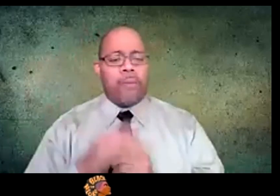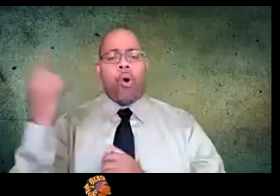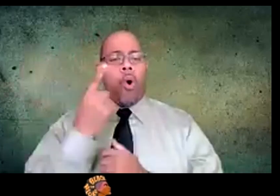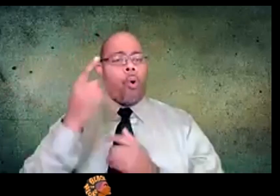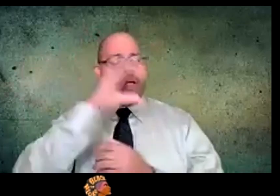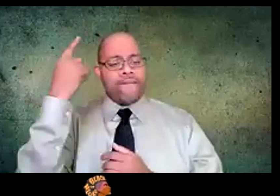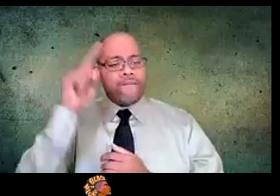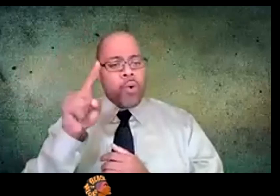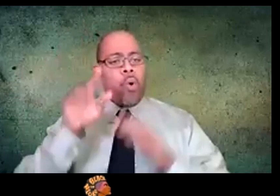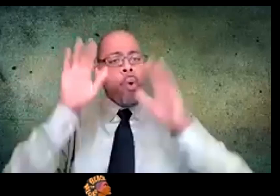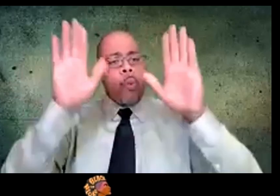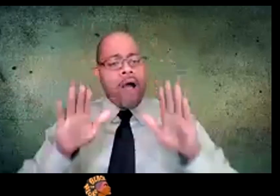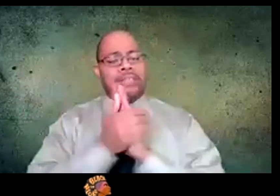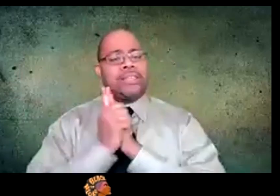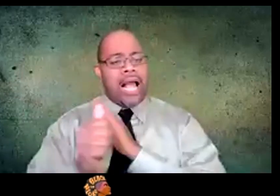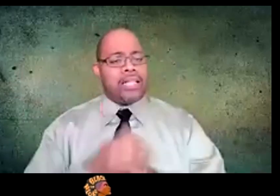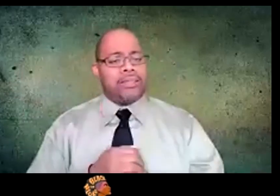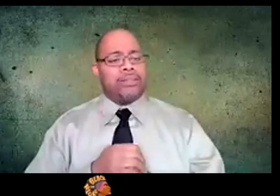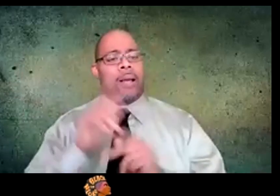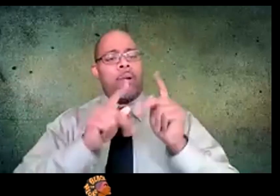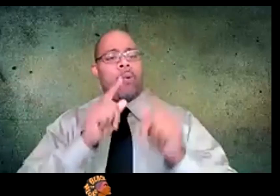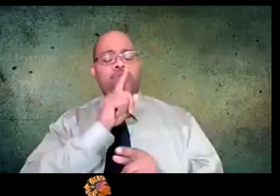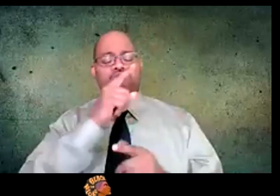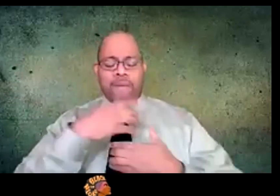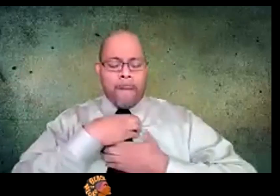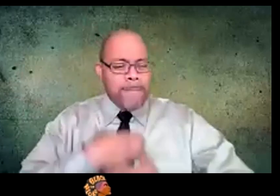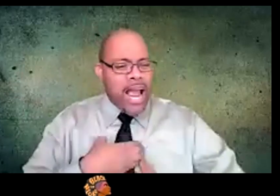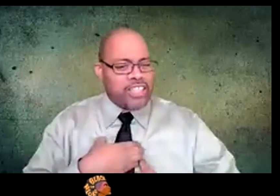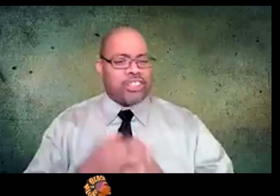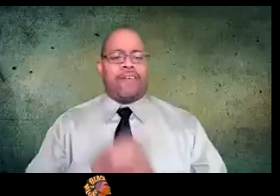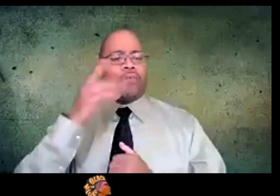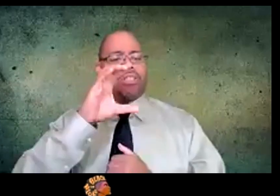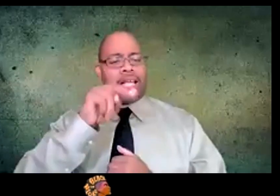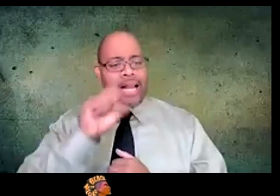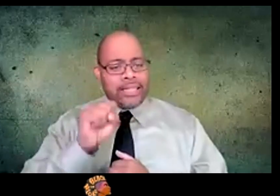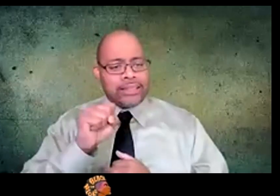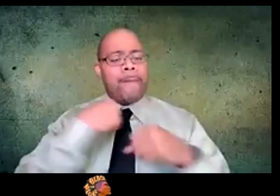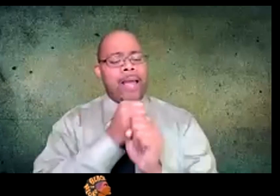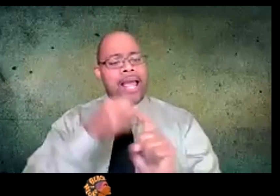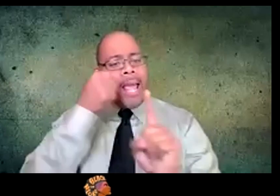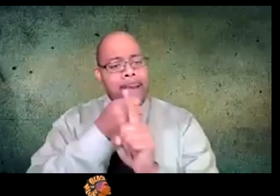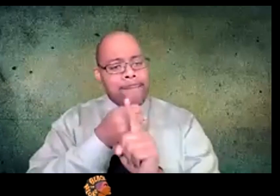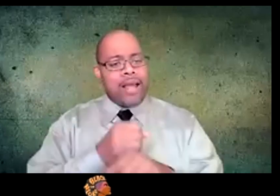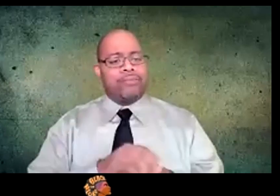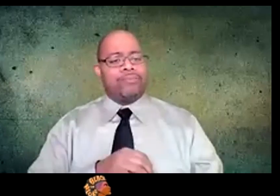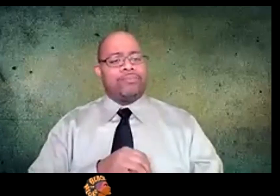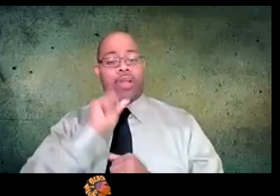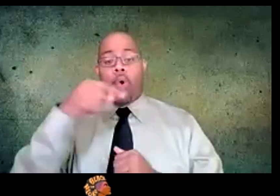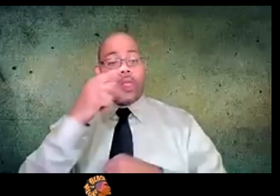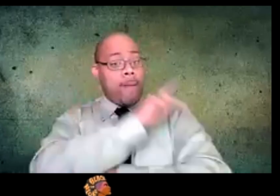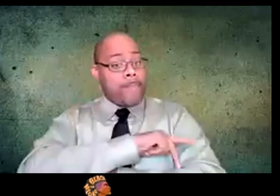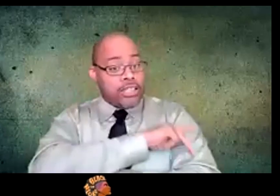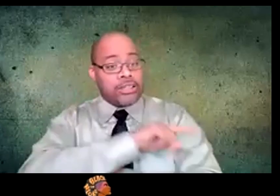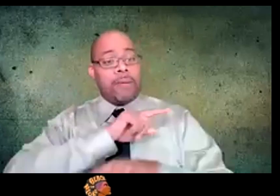for fantastic talent, folks with a real passion for CNS and making an impact on not only the patients,